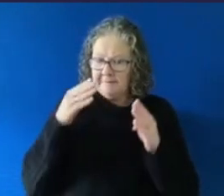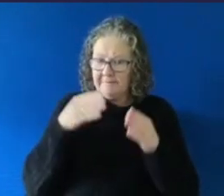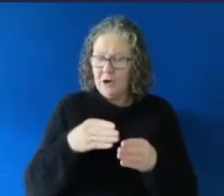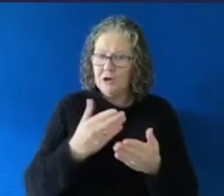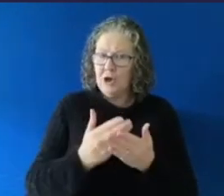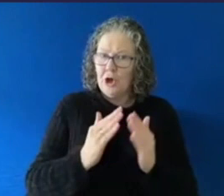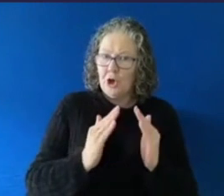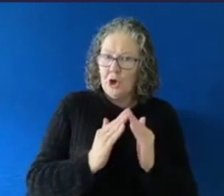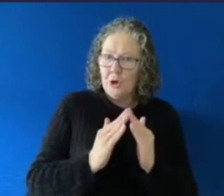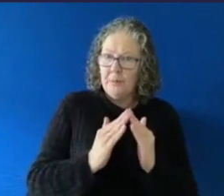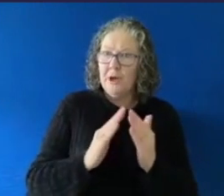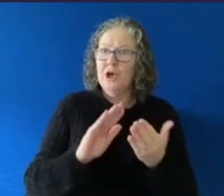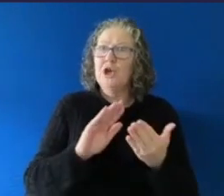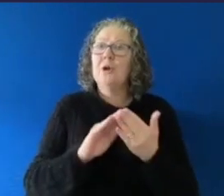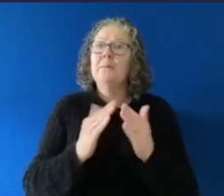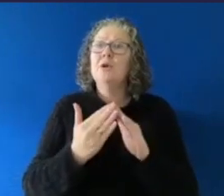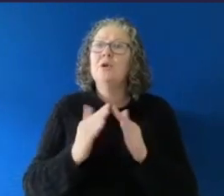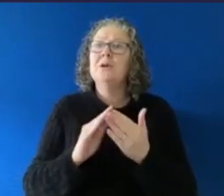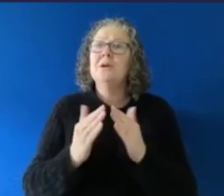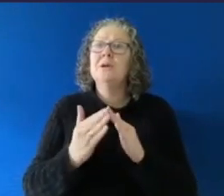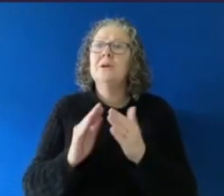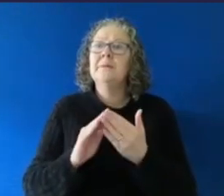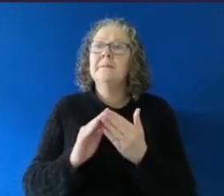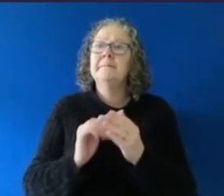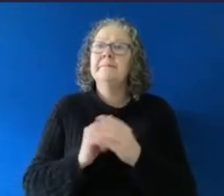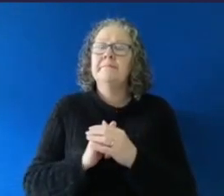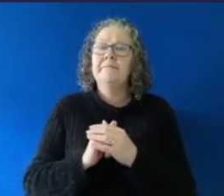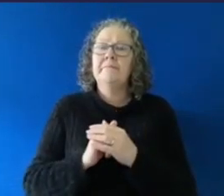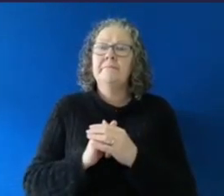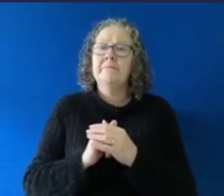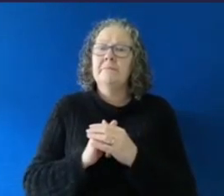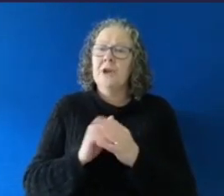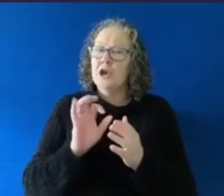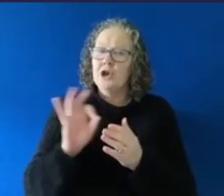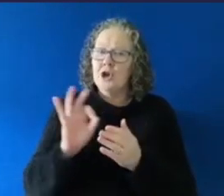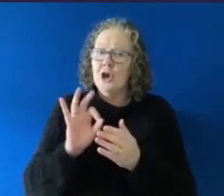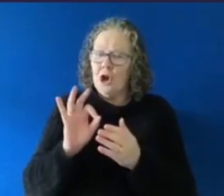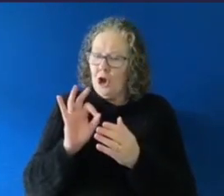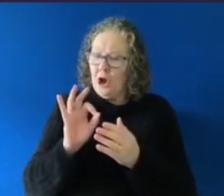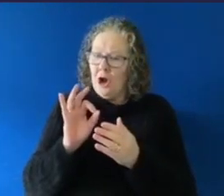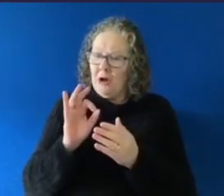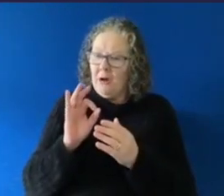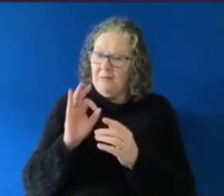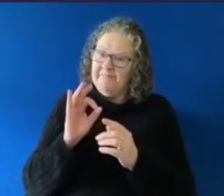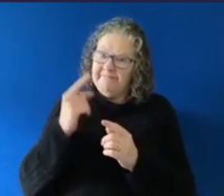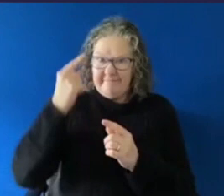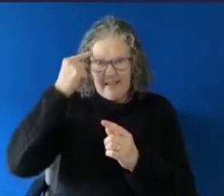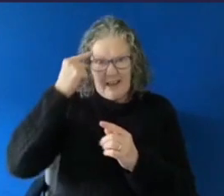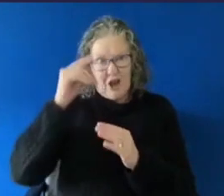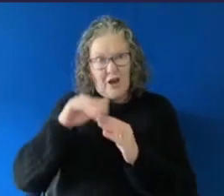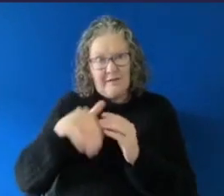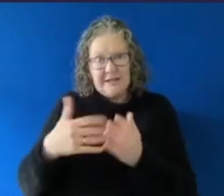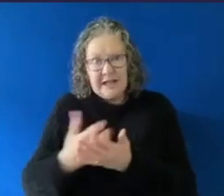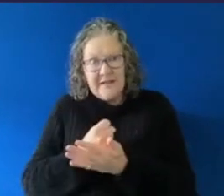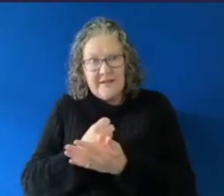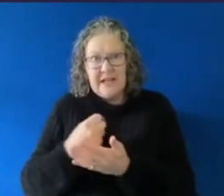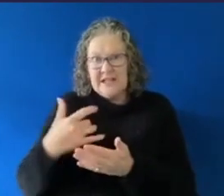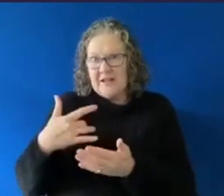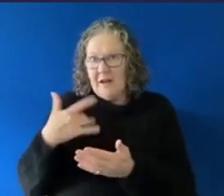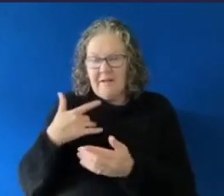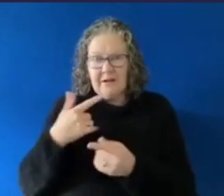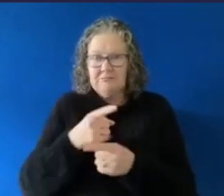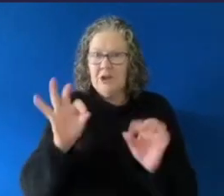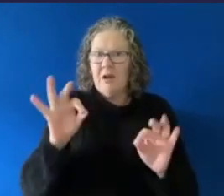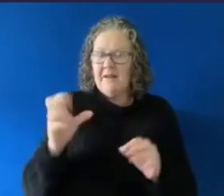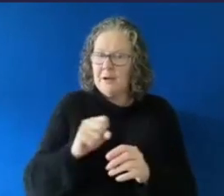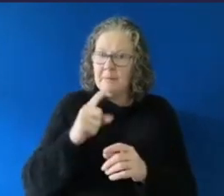community rather than safety and survival. So let's not waste this precious kind of time and opportunity with